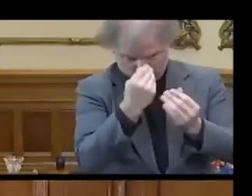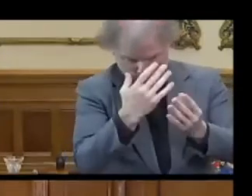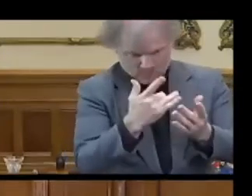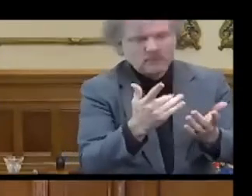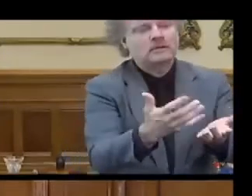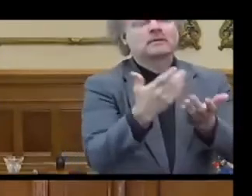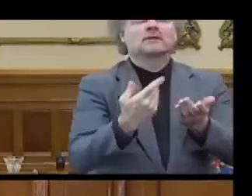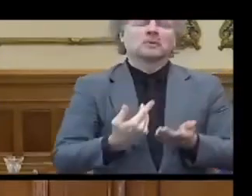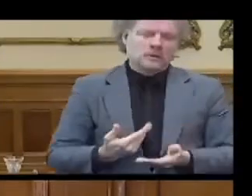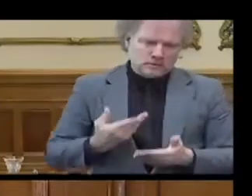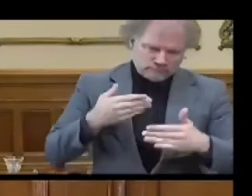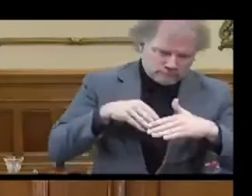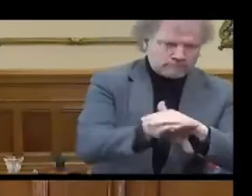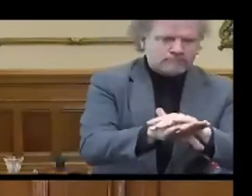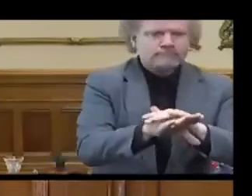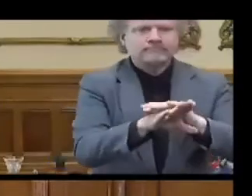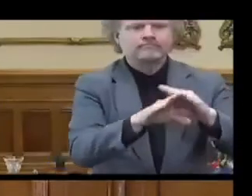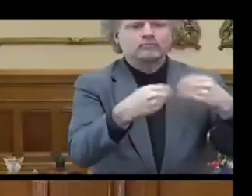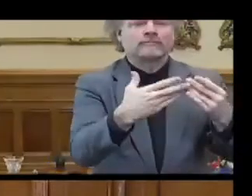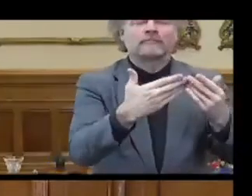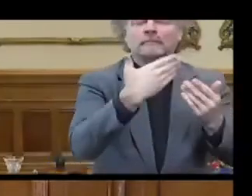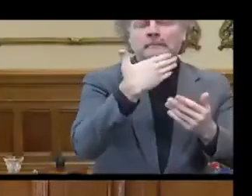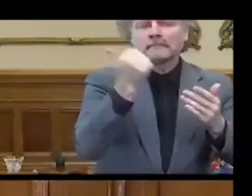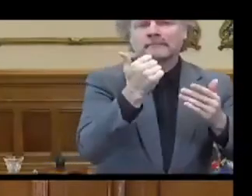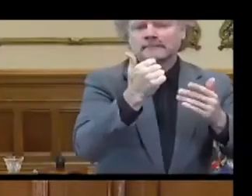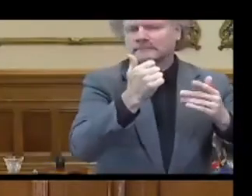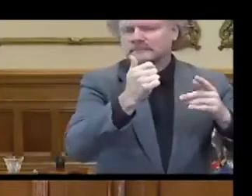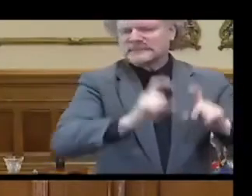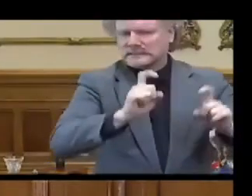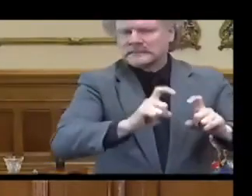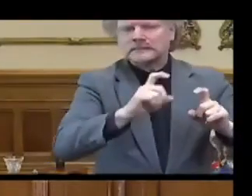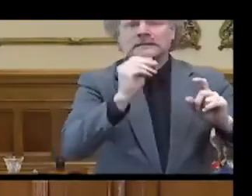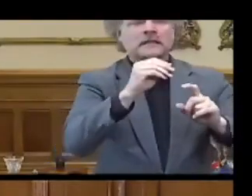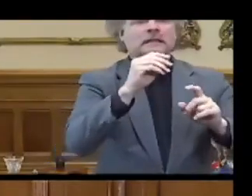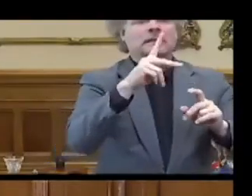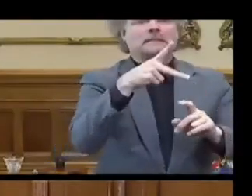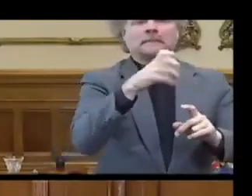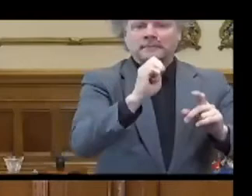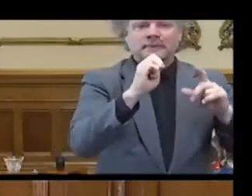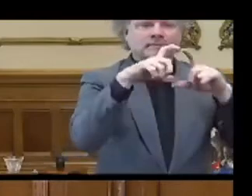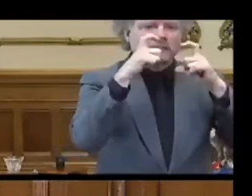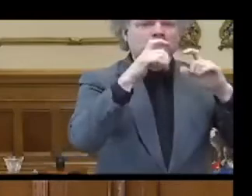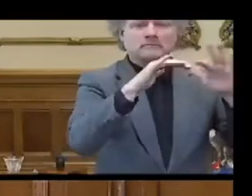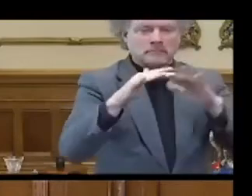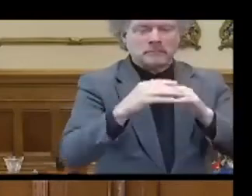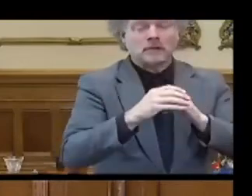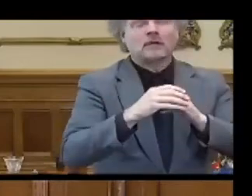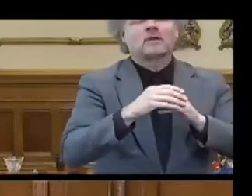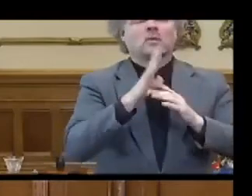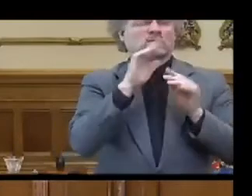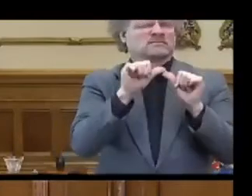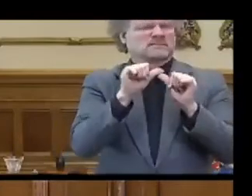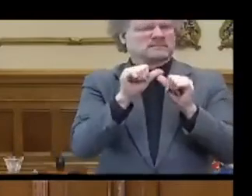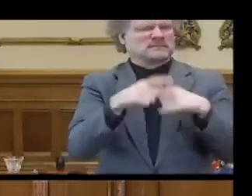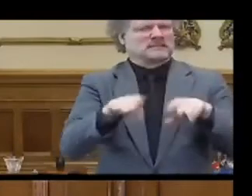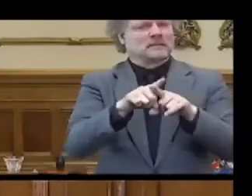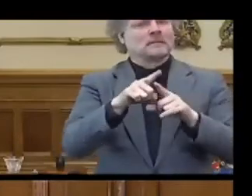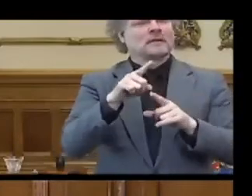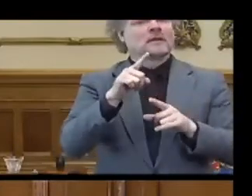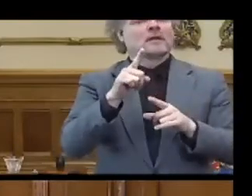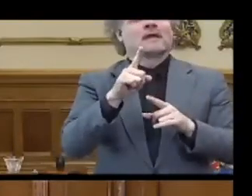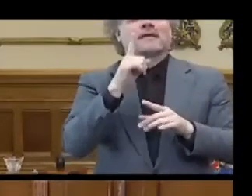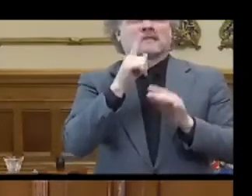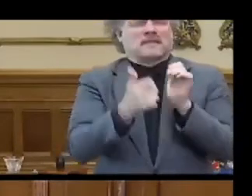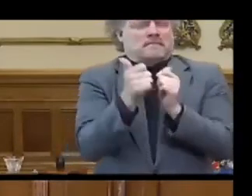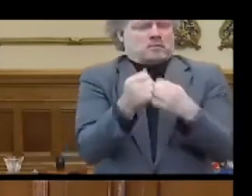both resources in terms of testing and PPE. So in terms of that, we're going to continue to do that. We still believe that that's the most important